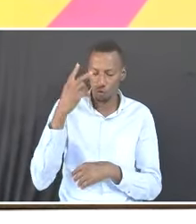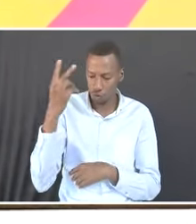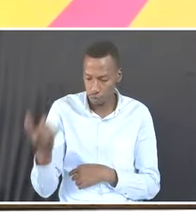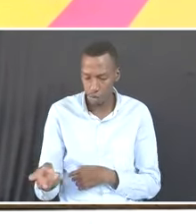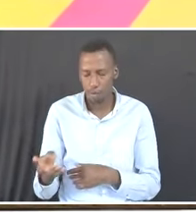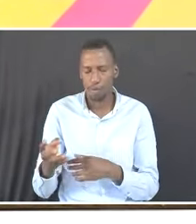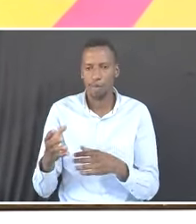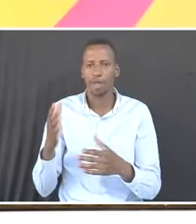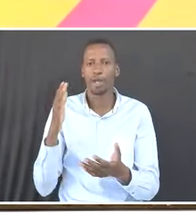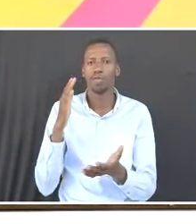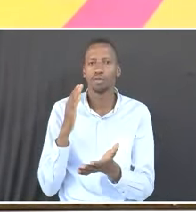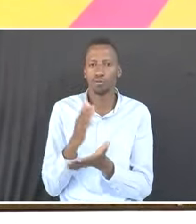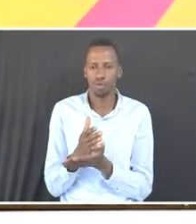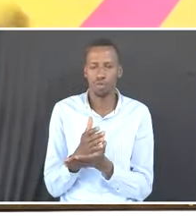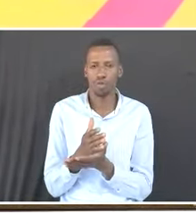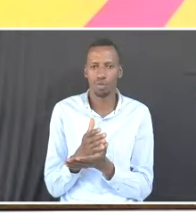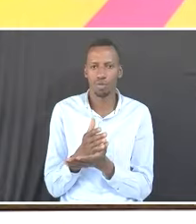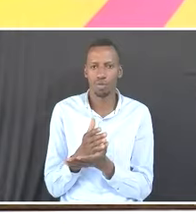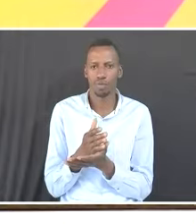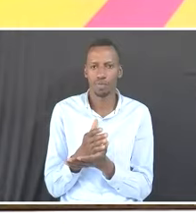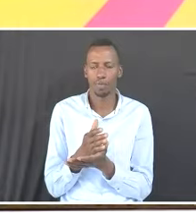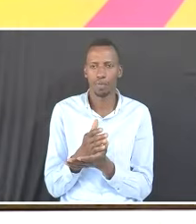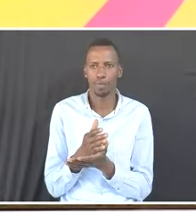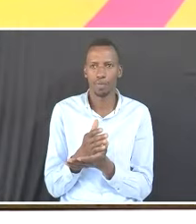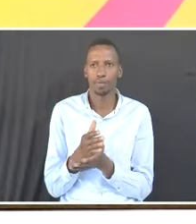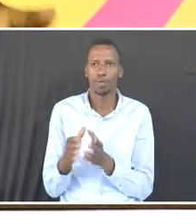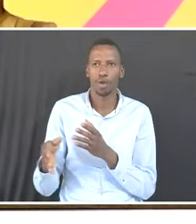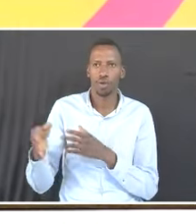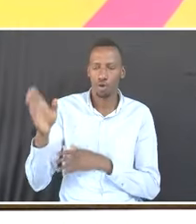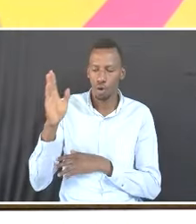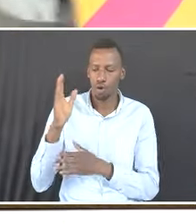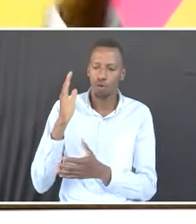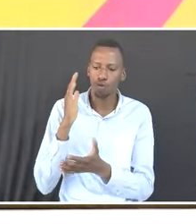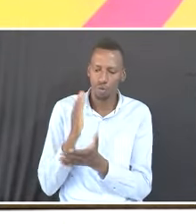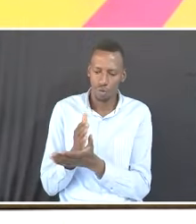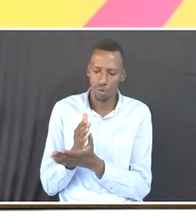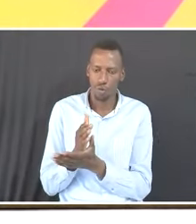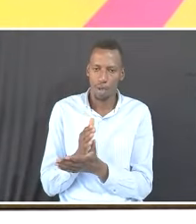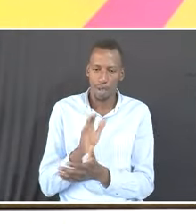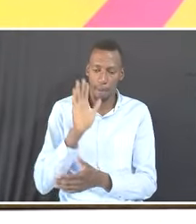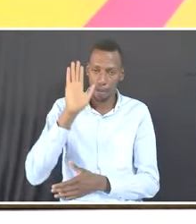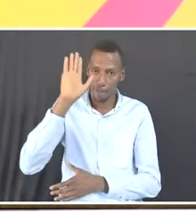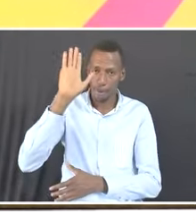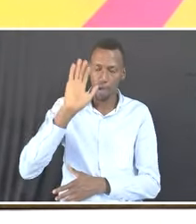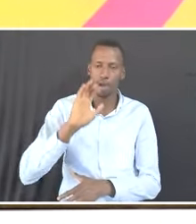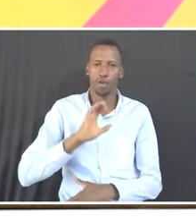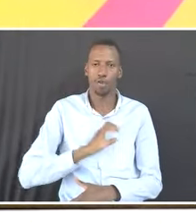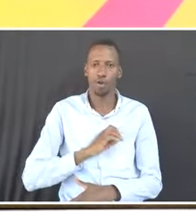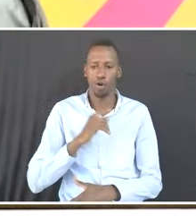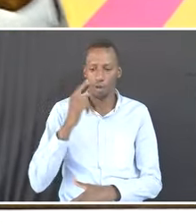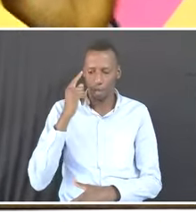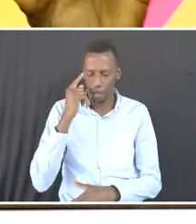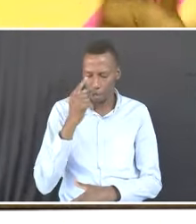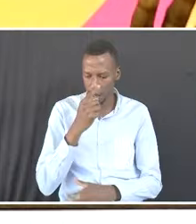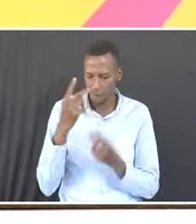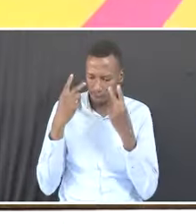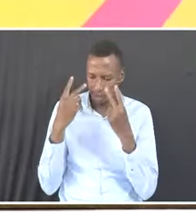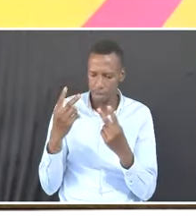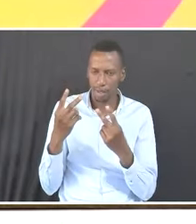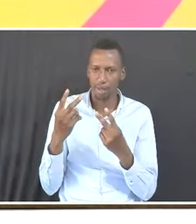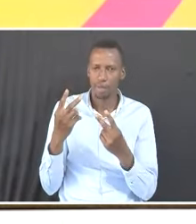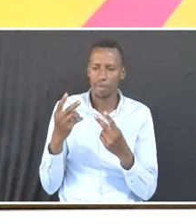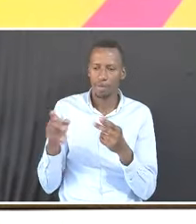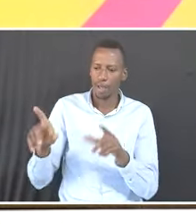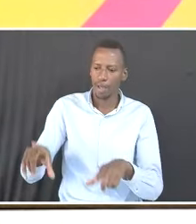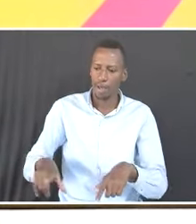confirmed, if we use a human language, God confirmed by his own eyes the strange and horrible lifestyle